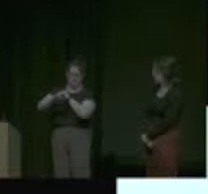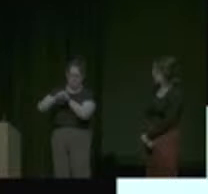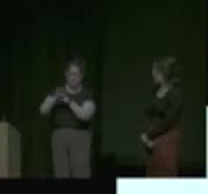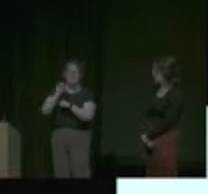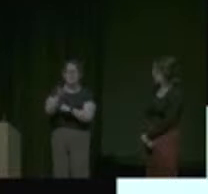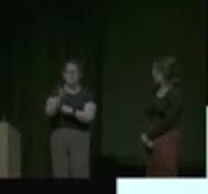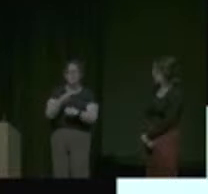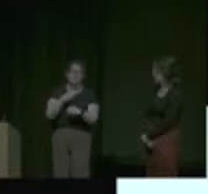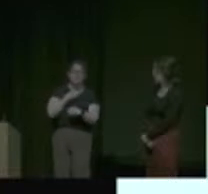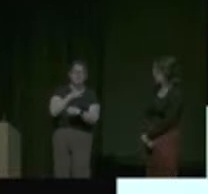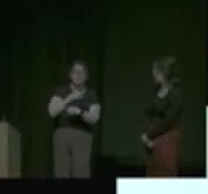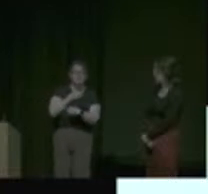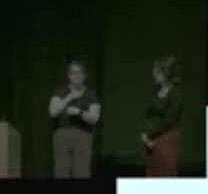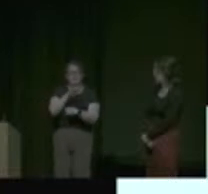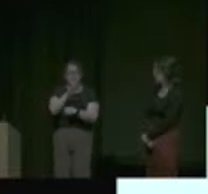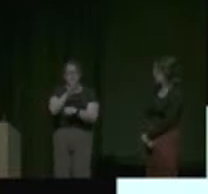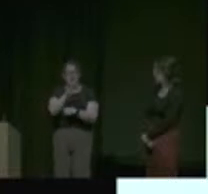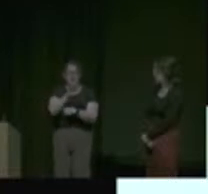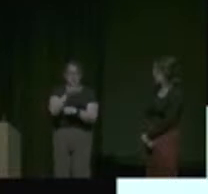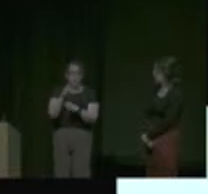Cuyahoga River Area of Concern,